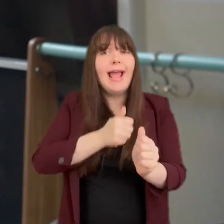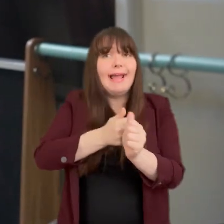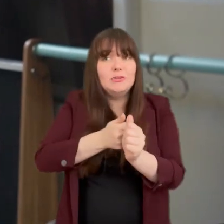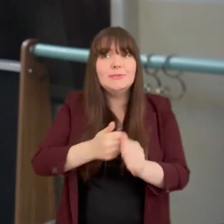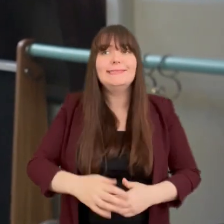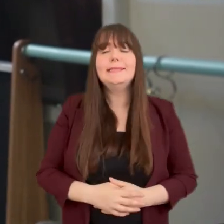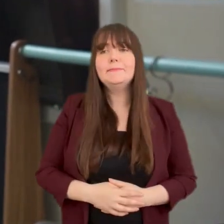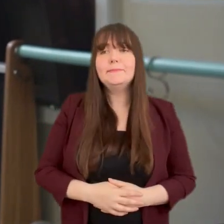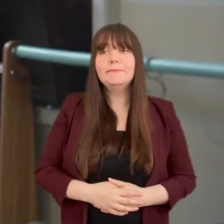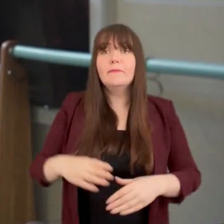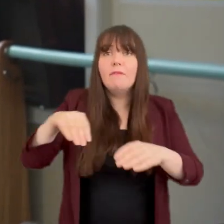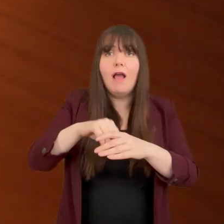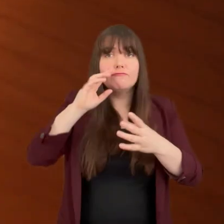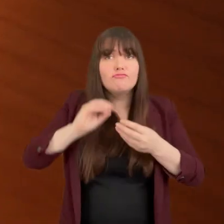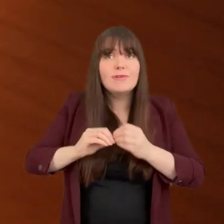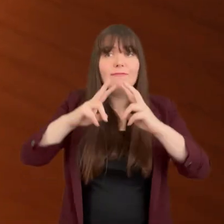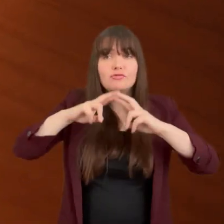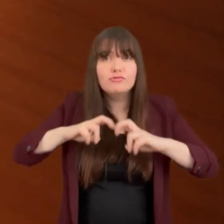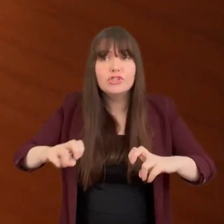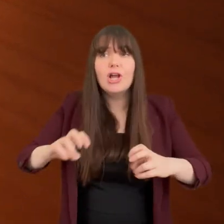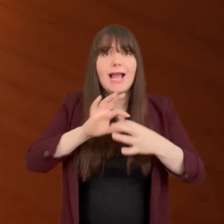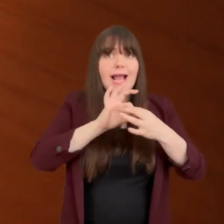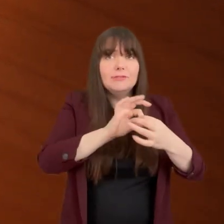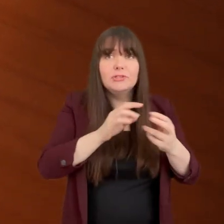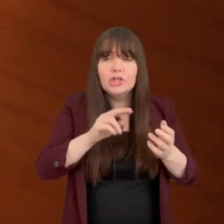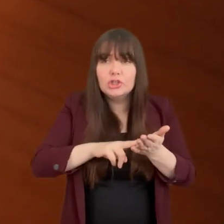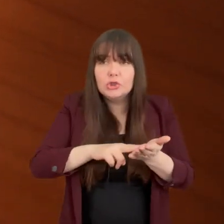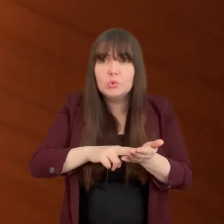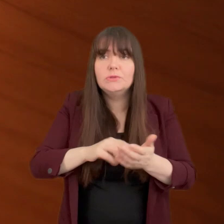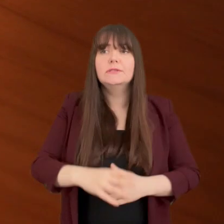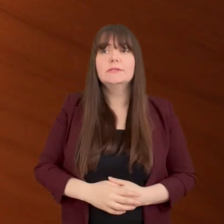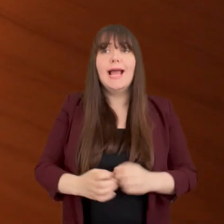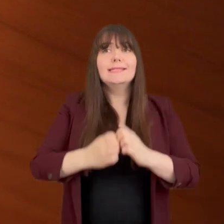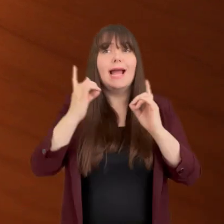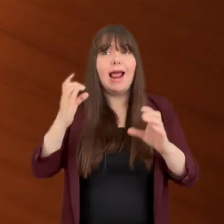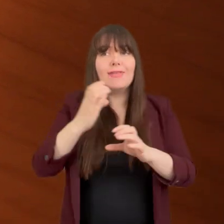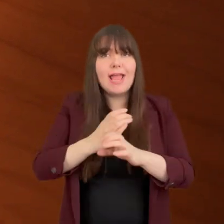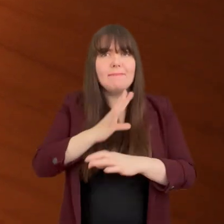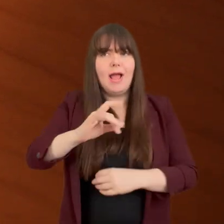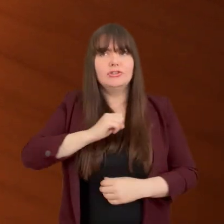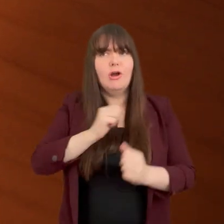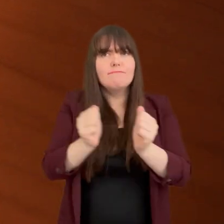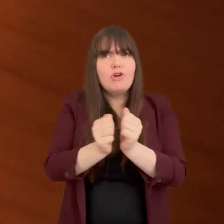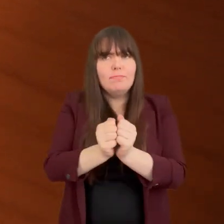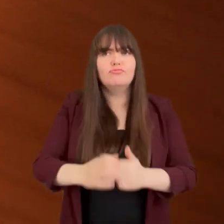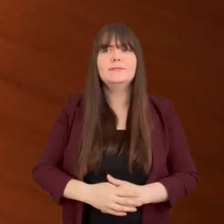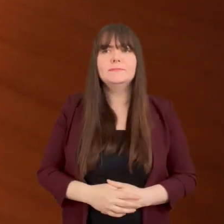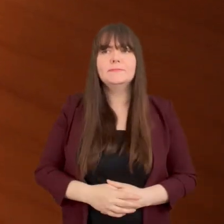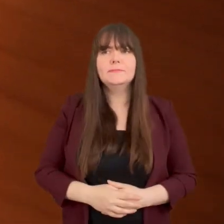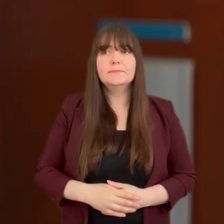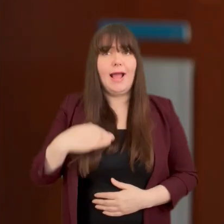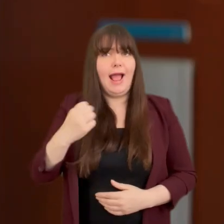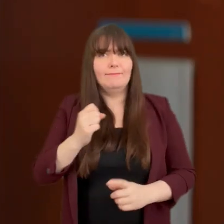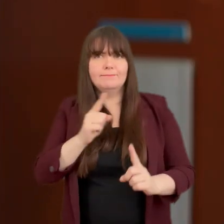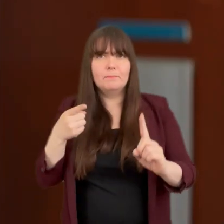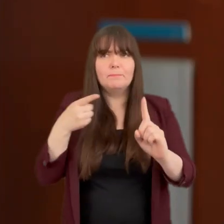with multiple services and advocacy. It involves creating research, engaging with the users at the end of the healthcare to ensure that it's